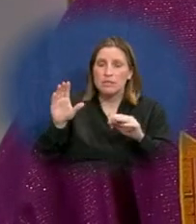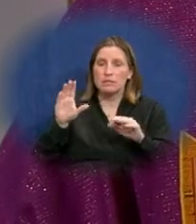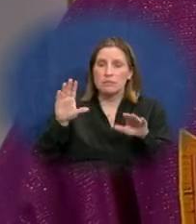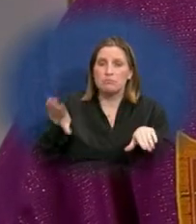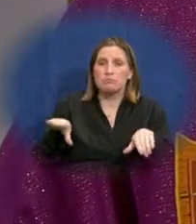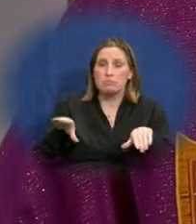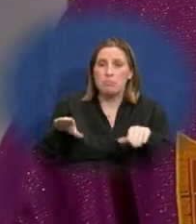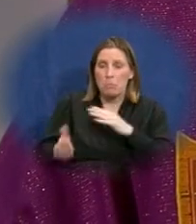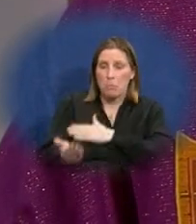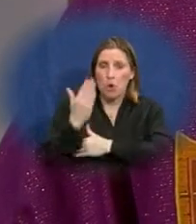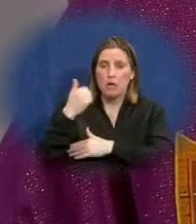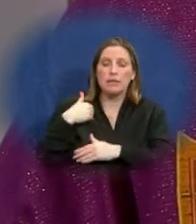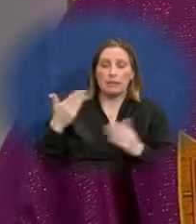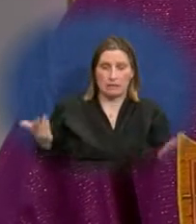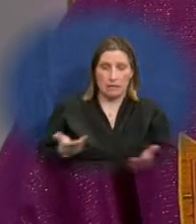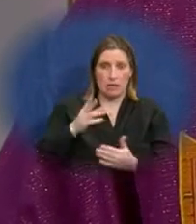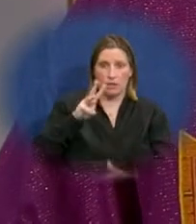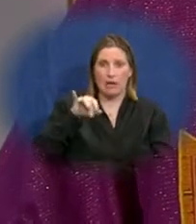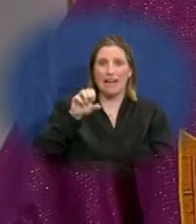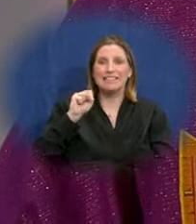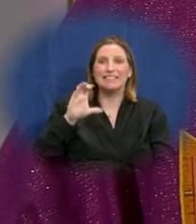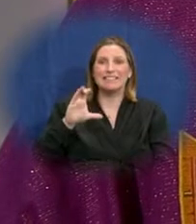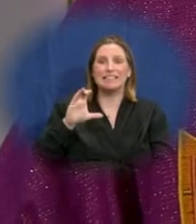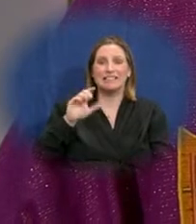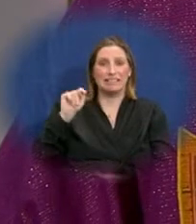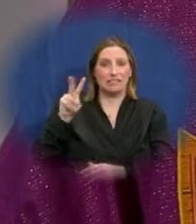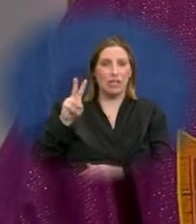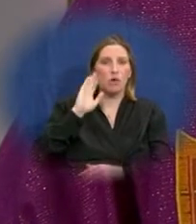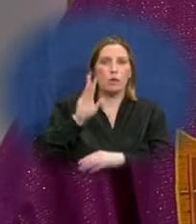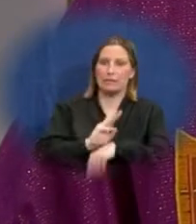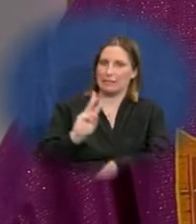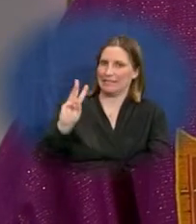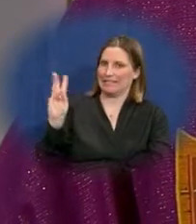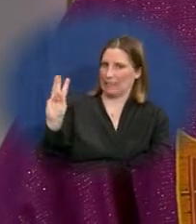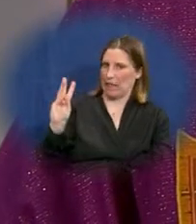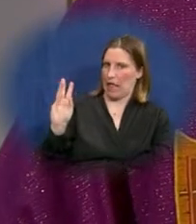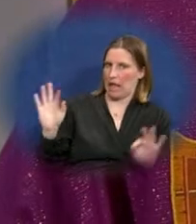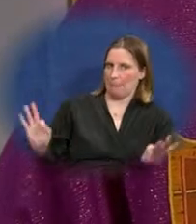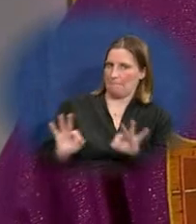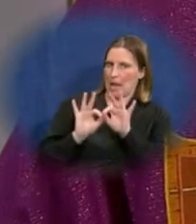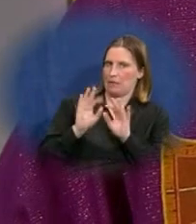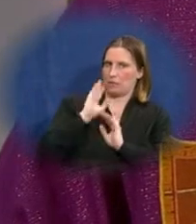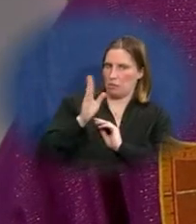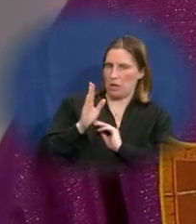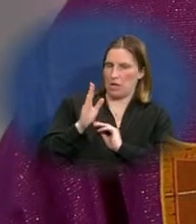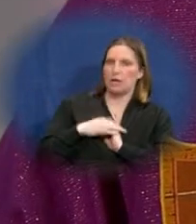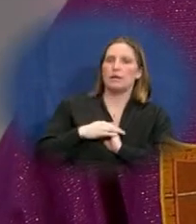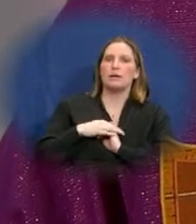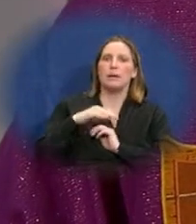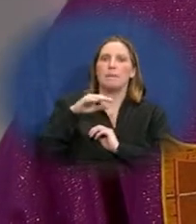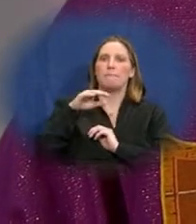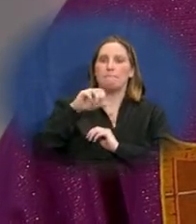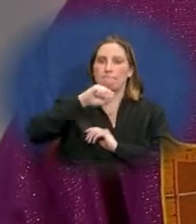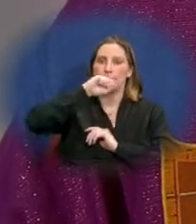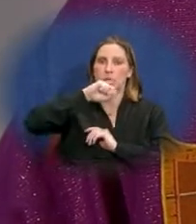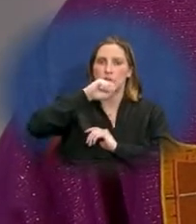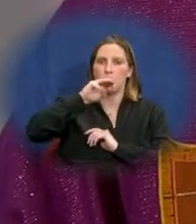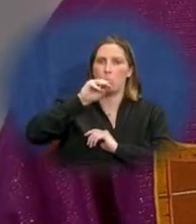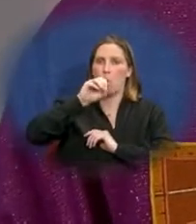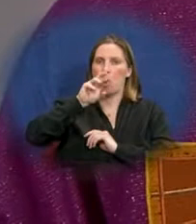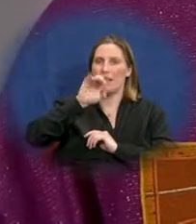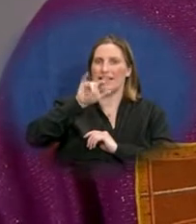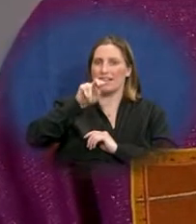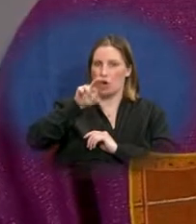Mass through WISC-TV will air at 6 a.m. Be a very special Mass presided over by Bishop Morlino, and of